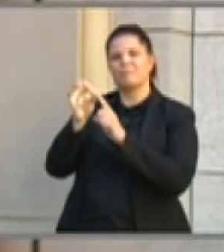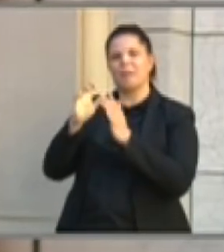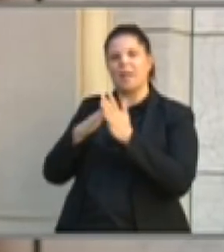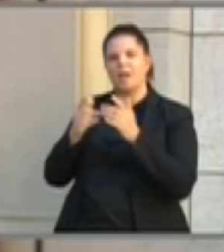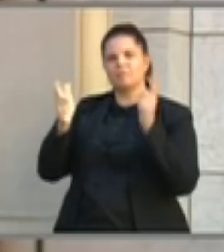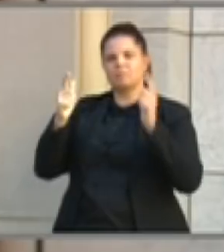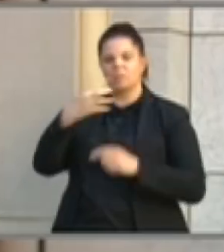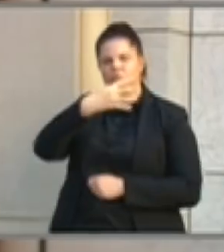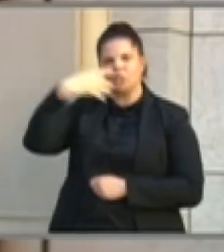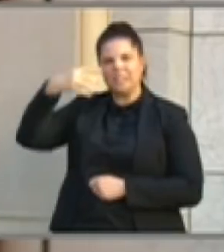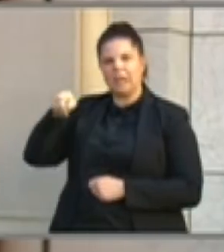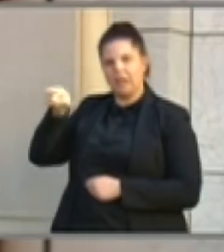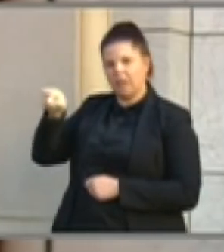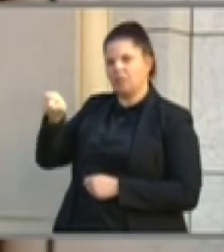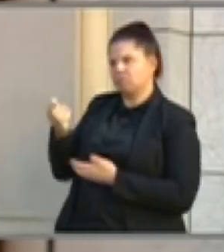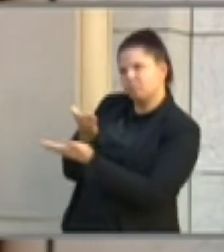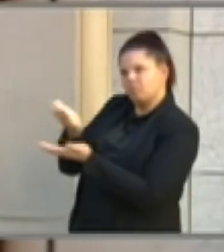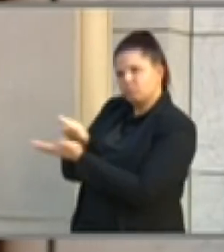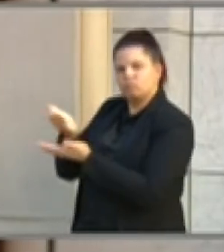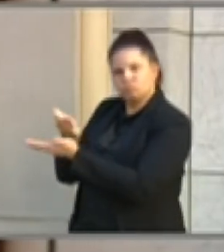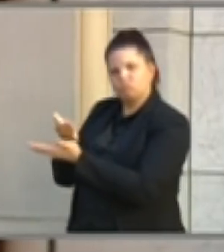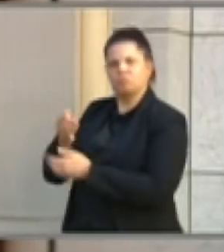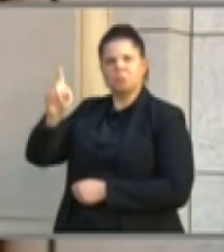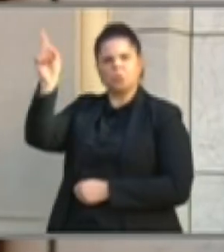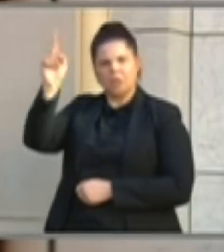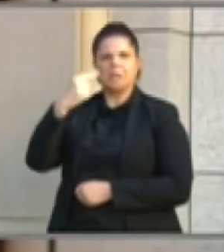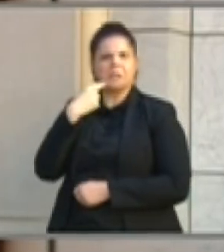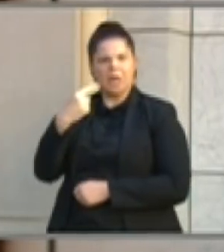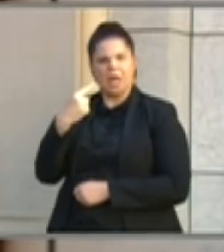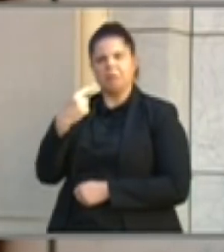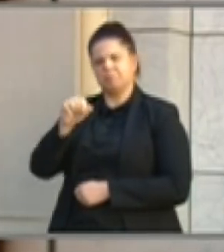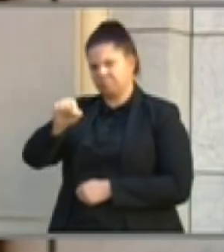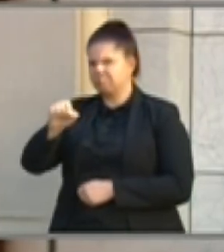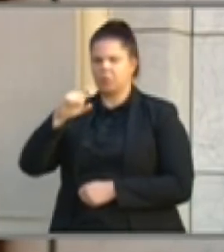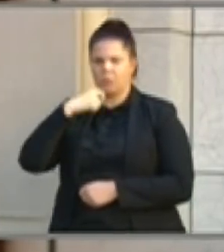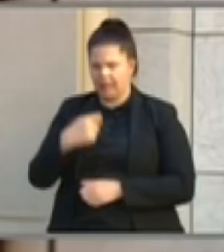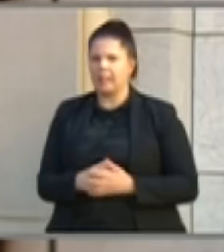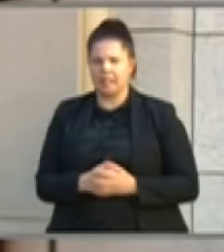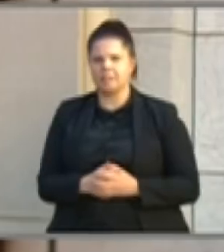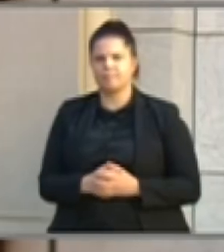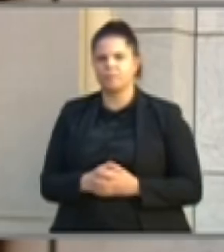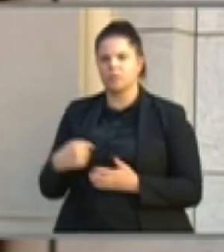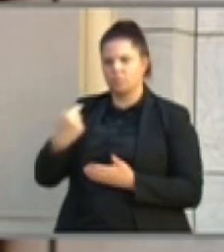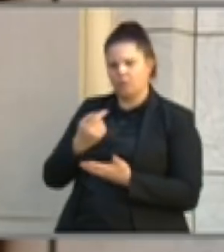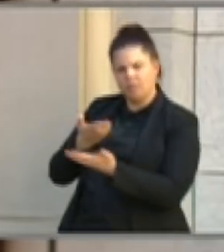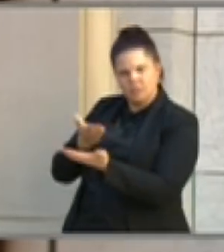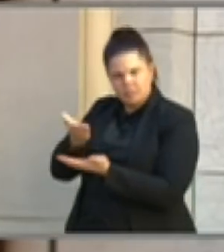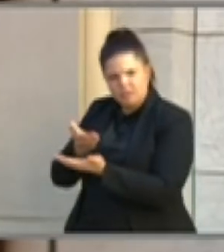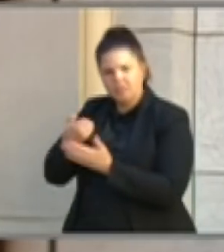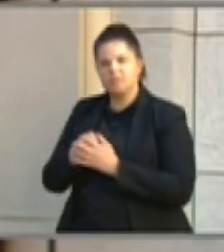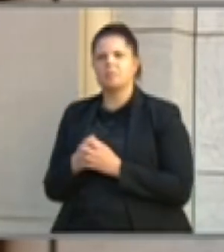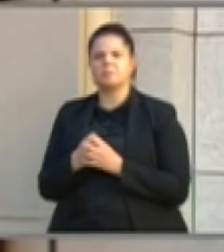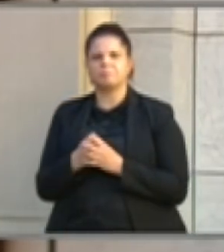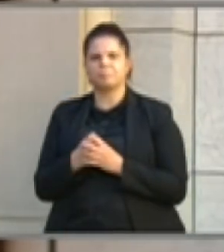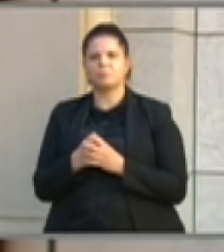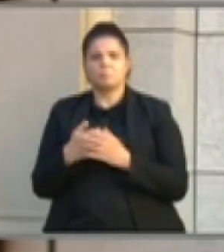discussion earlier today about those issues. That is a departure from the arrangements we've put in place when it relates